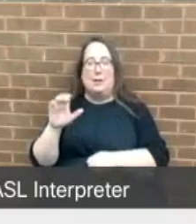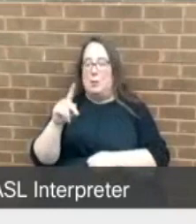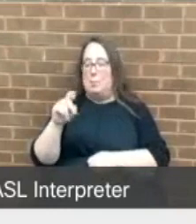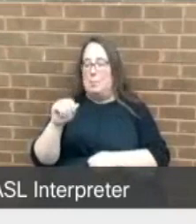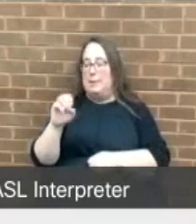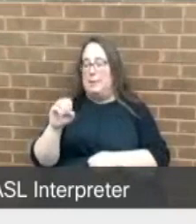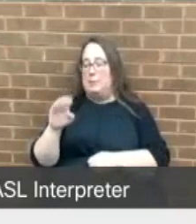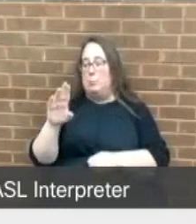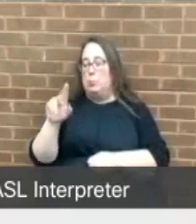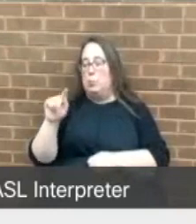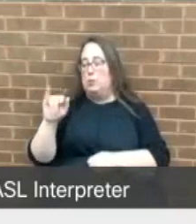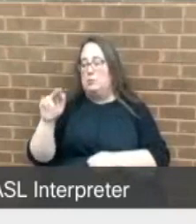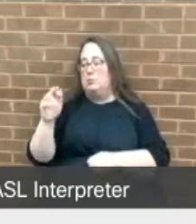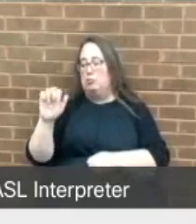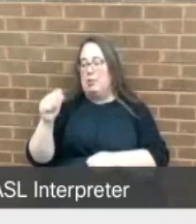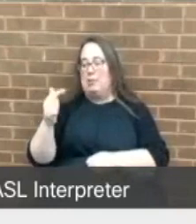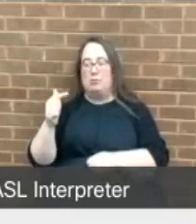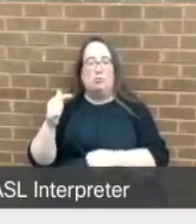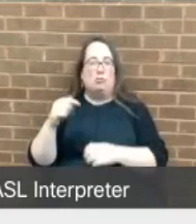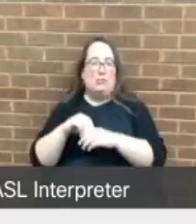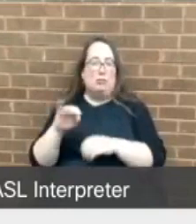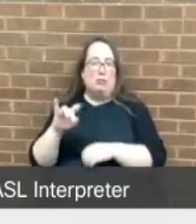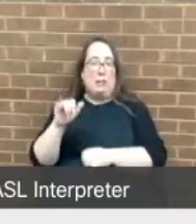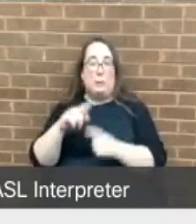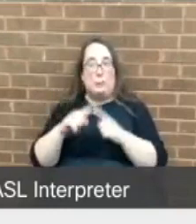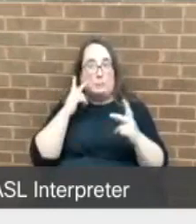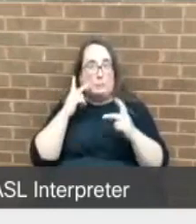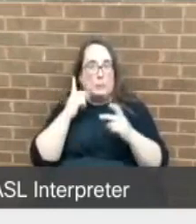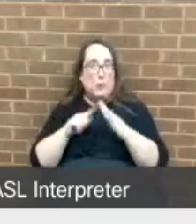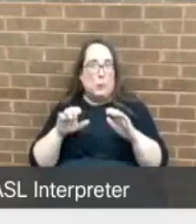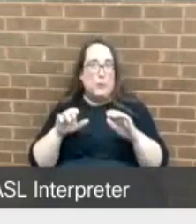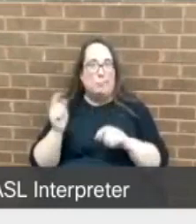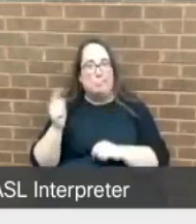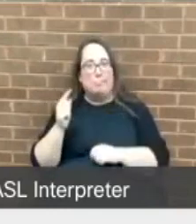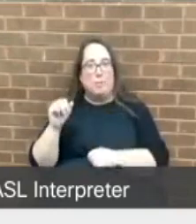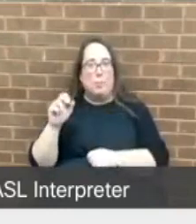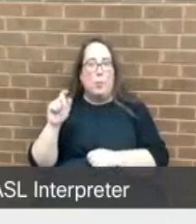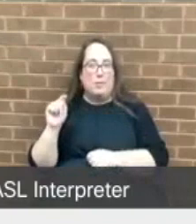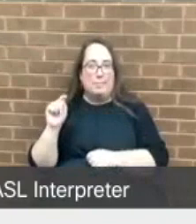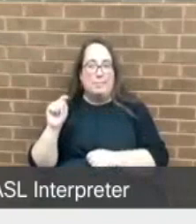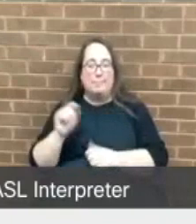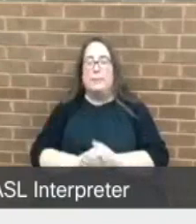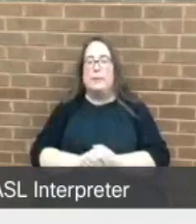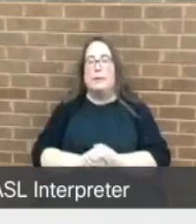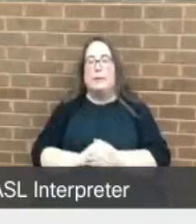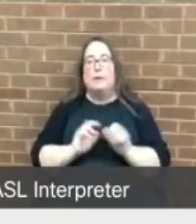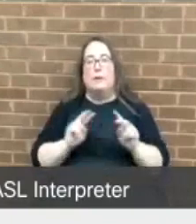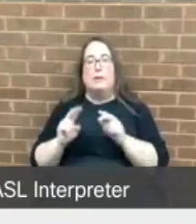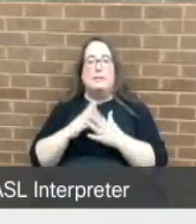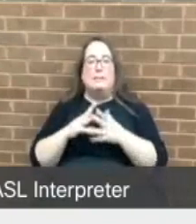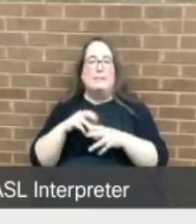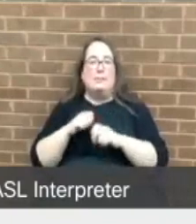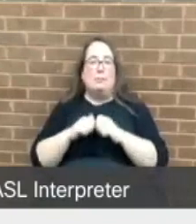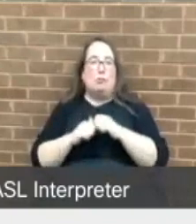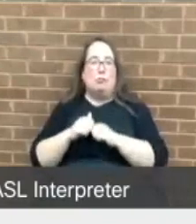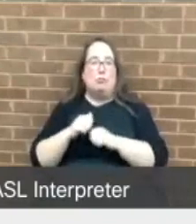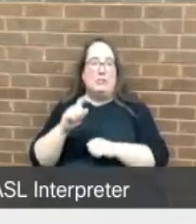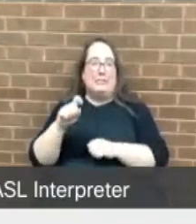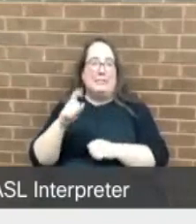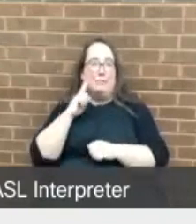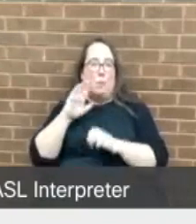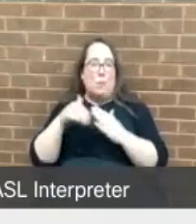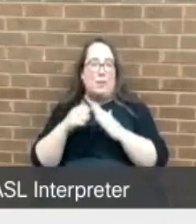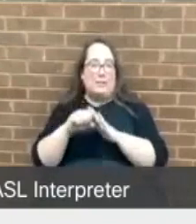Buttigieg earlier in July to see all the great things that we're doing at the port and also look at some of our infrastructure needs